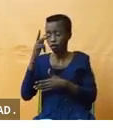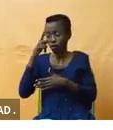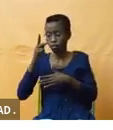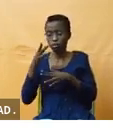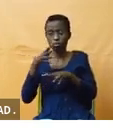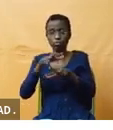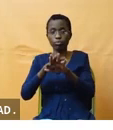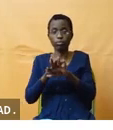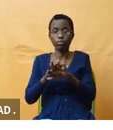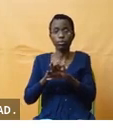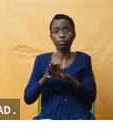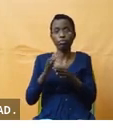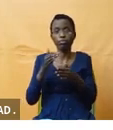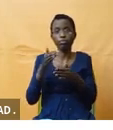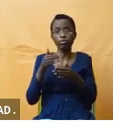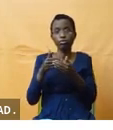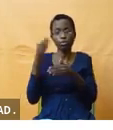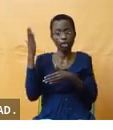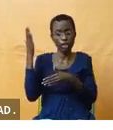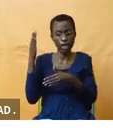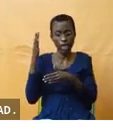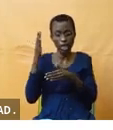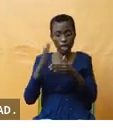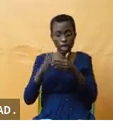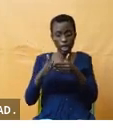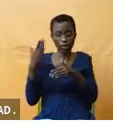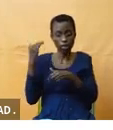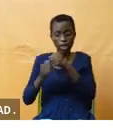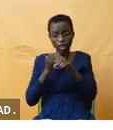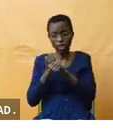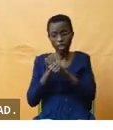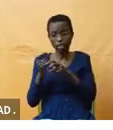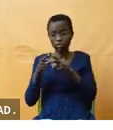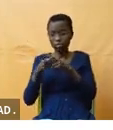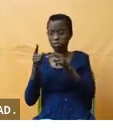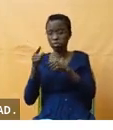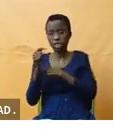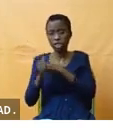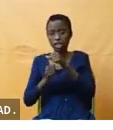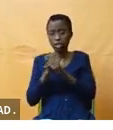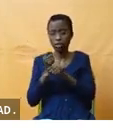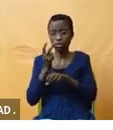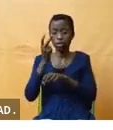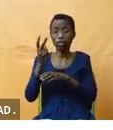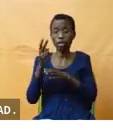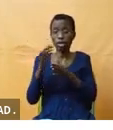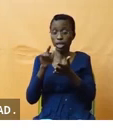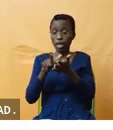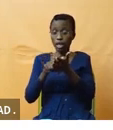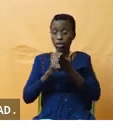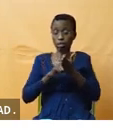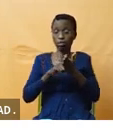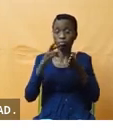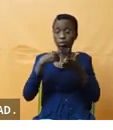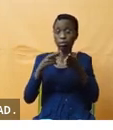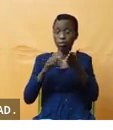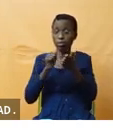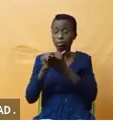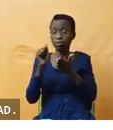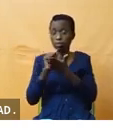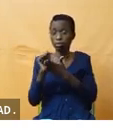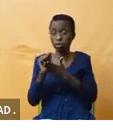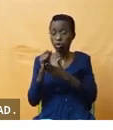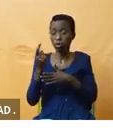the end of last year, or was it beginning of this year, we saw that the debt register was published, only that it is